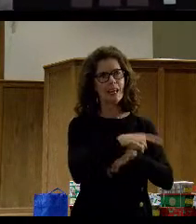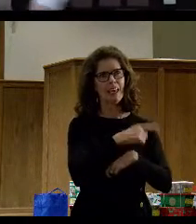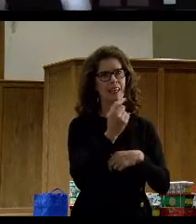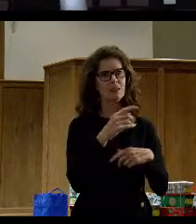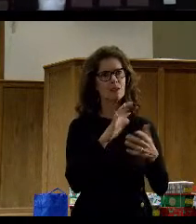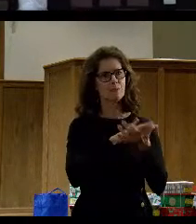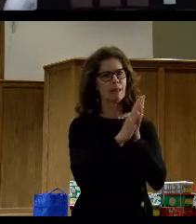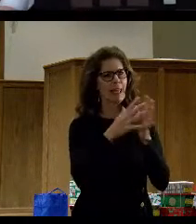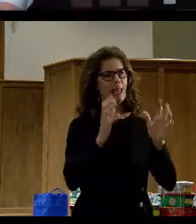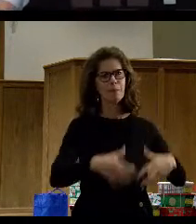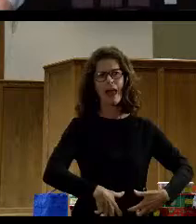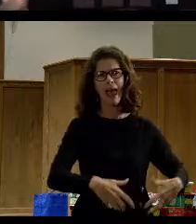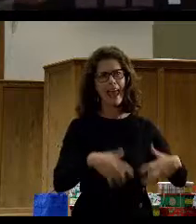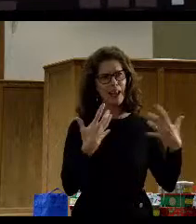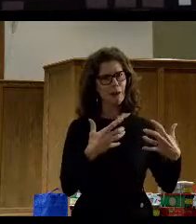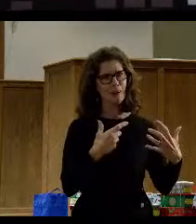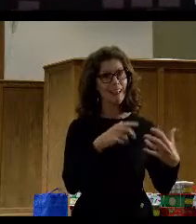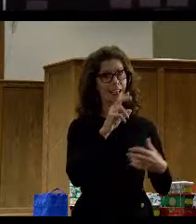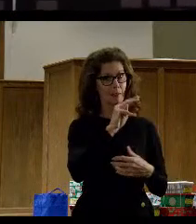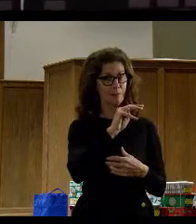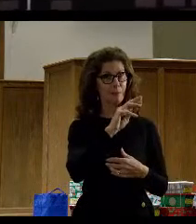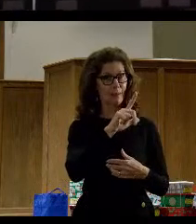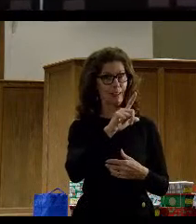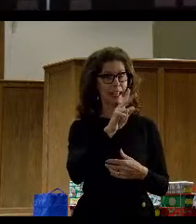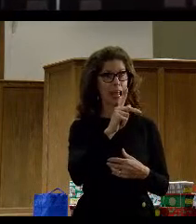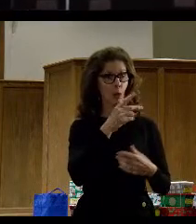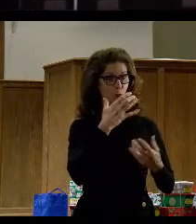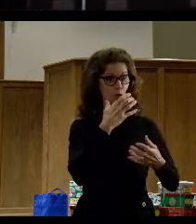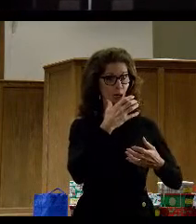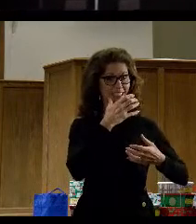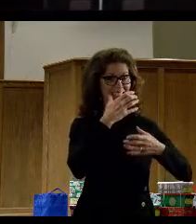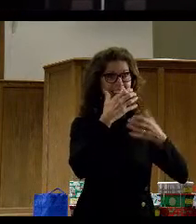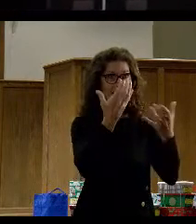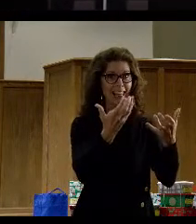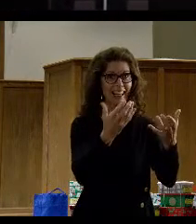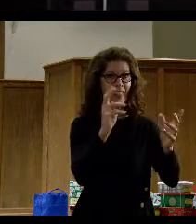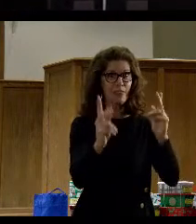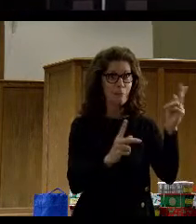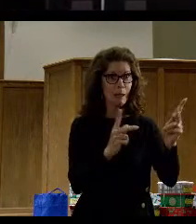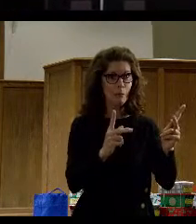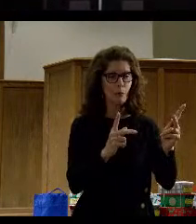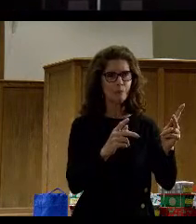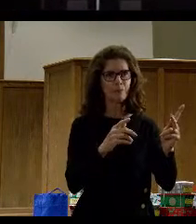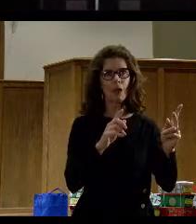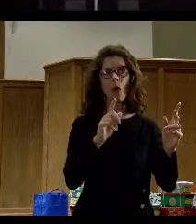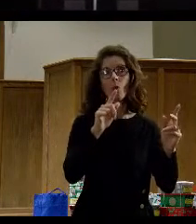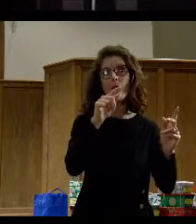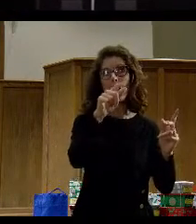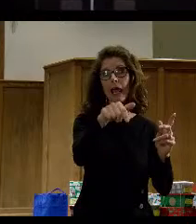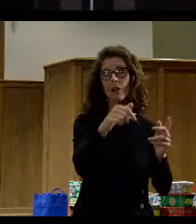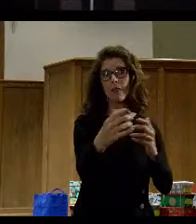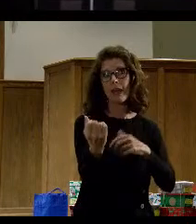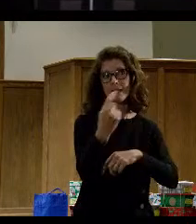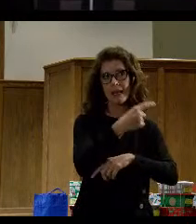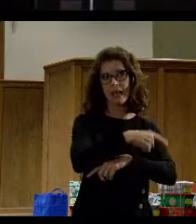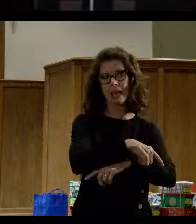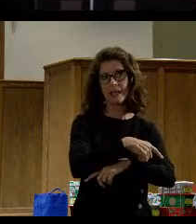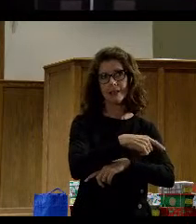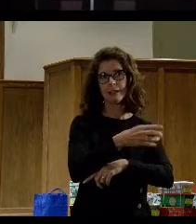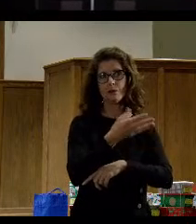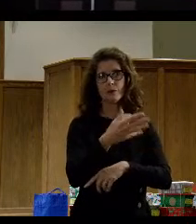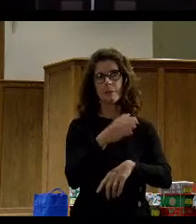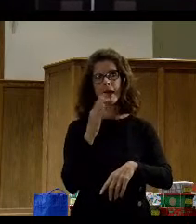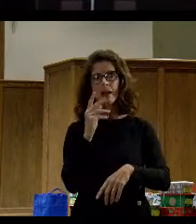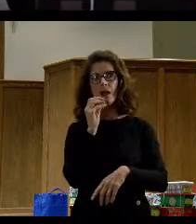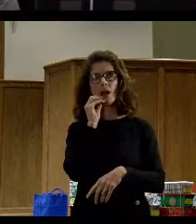started yelling at these officials for what the things they were doing. And later, he was writing in his journal about